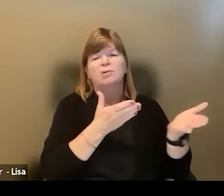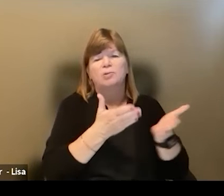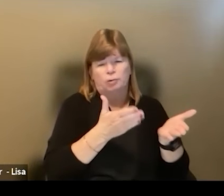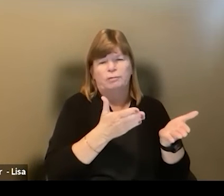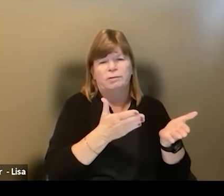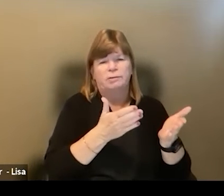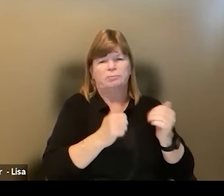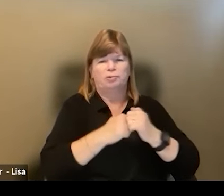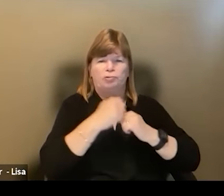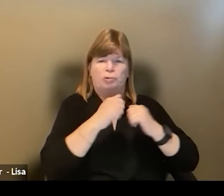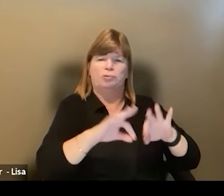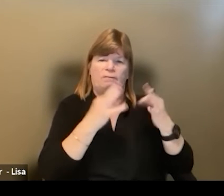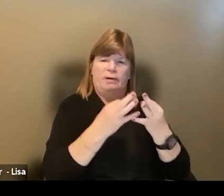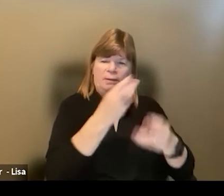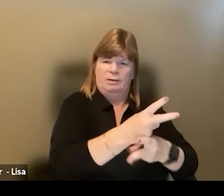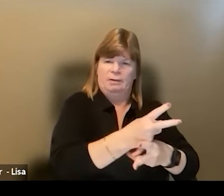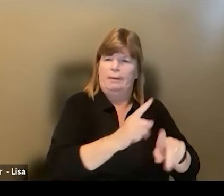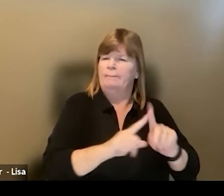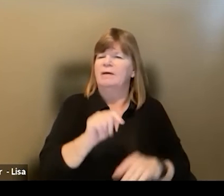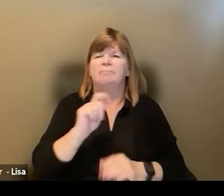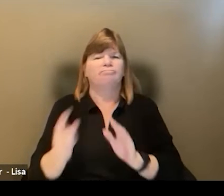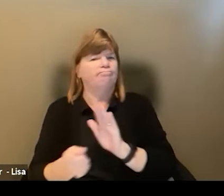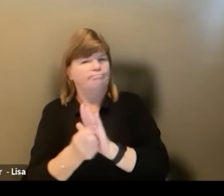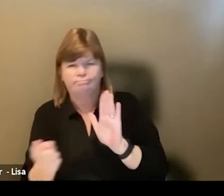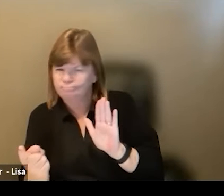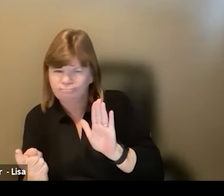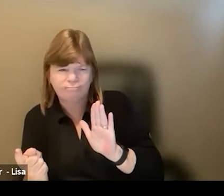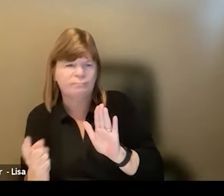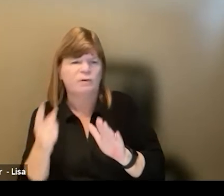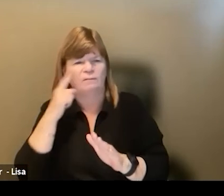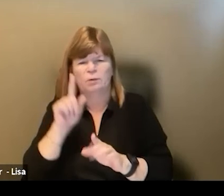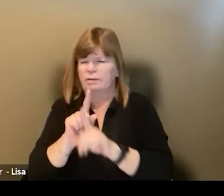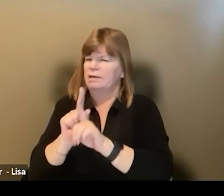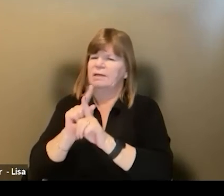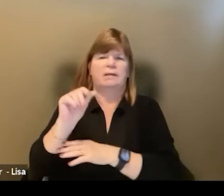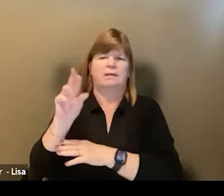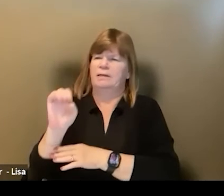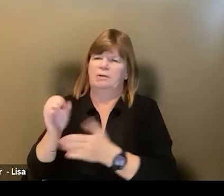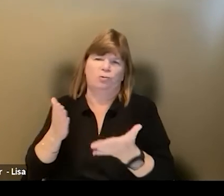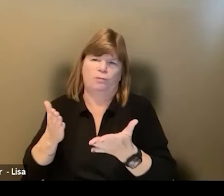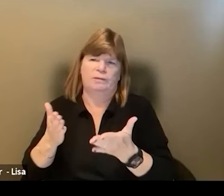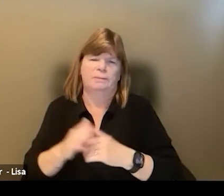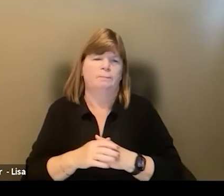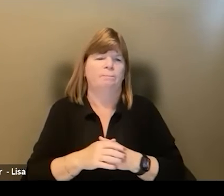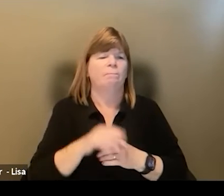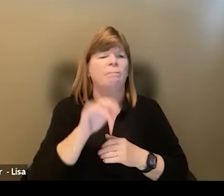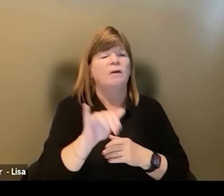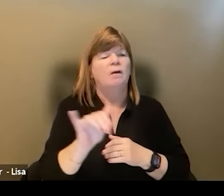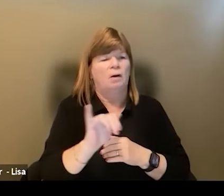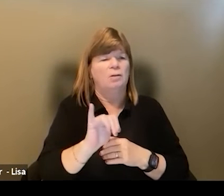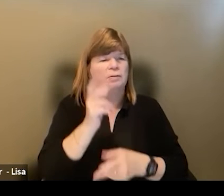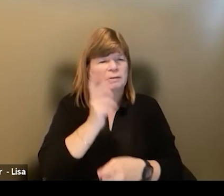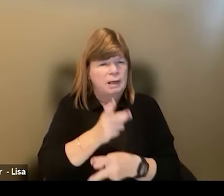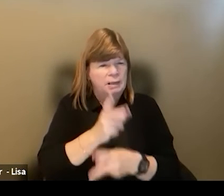under structured family caregiving, but it will not permit that to happen with the attendant care service. This also